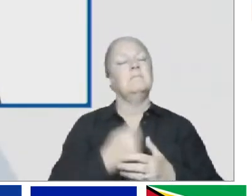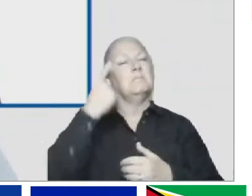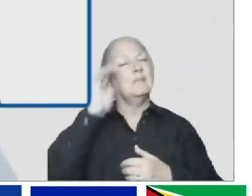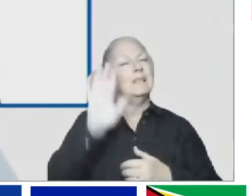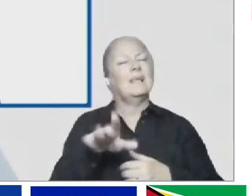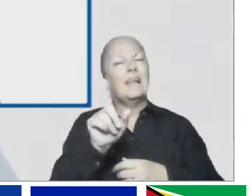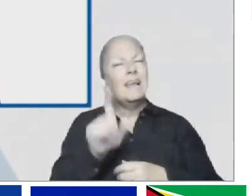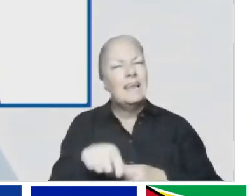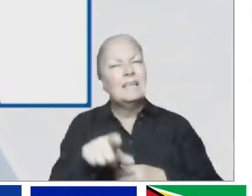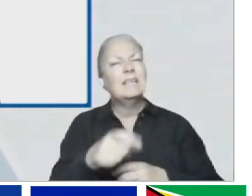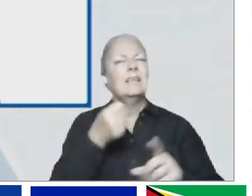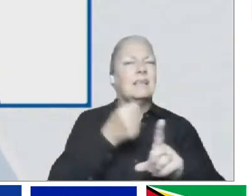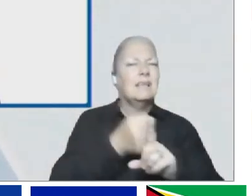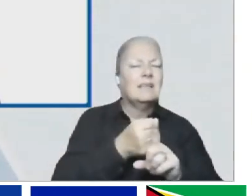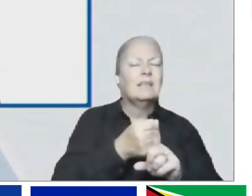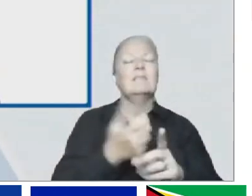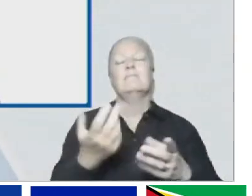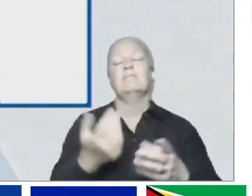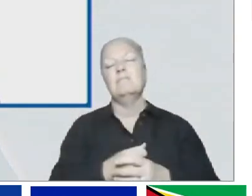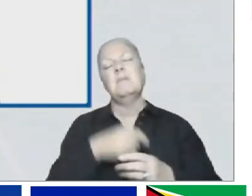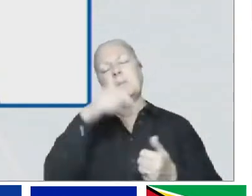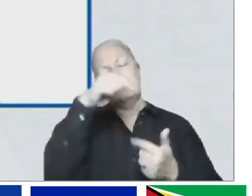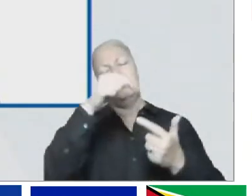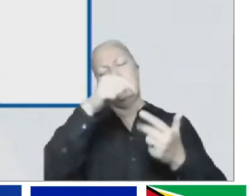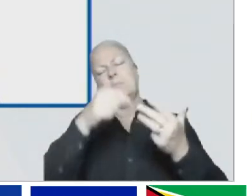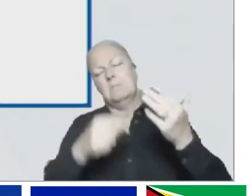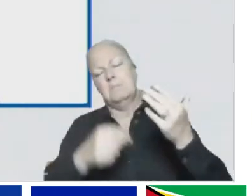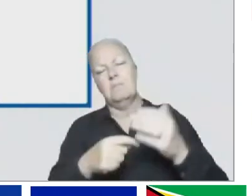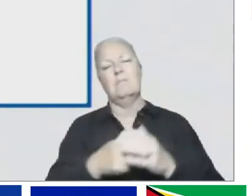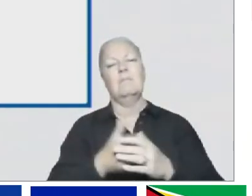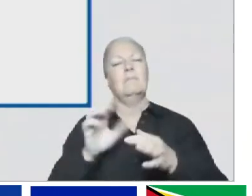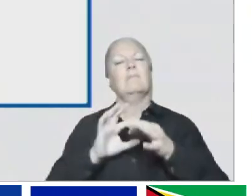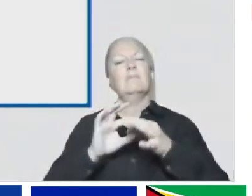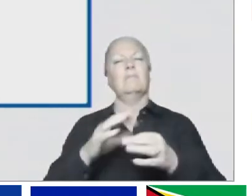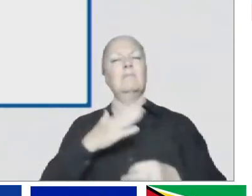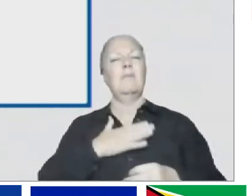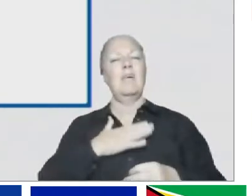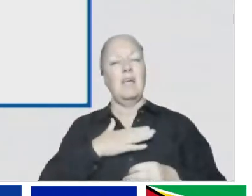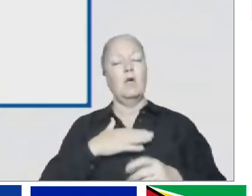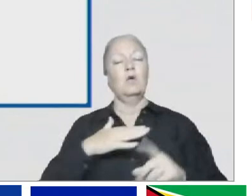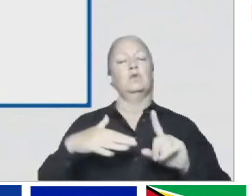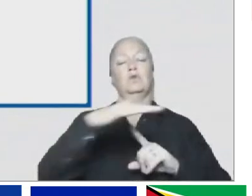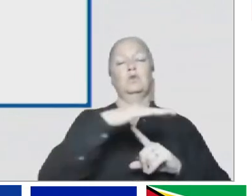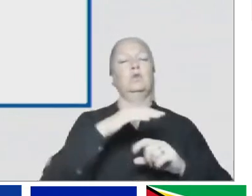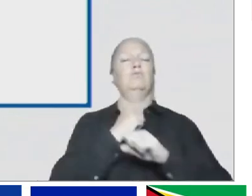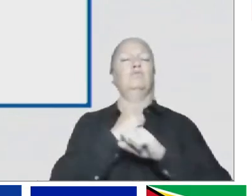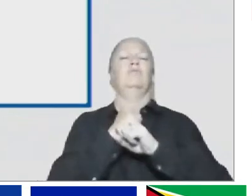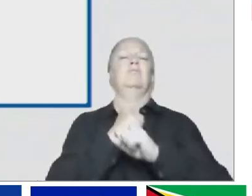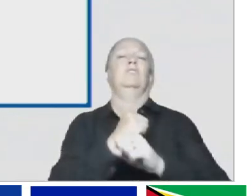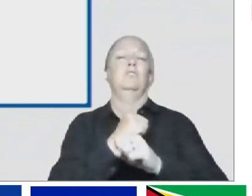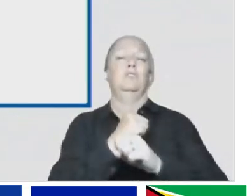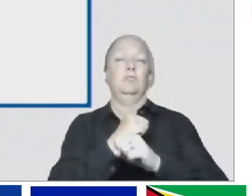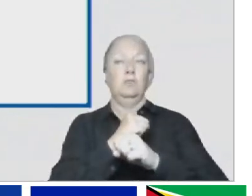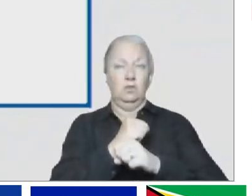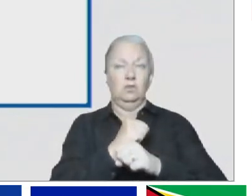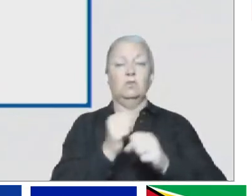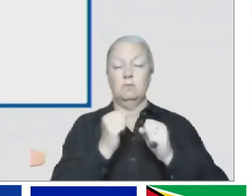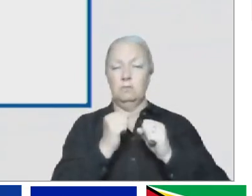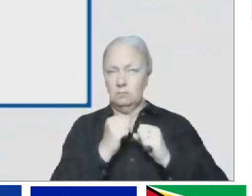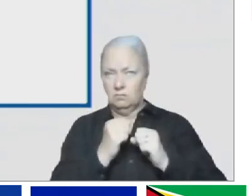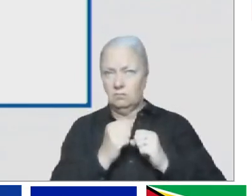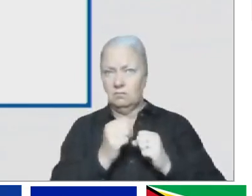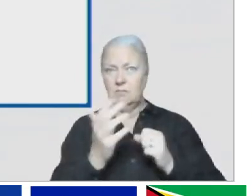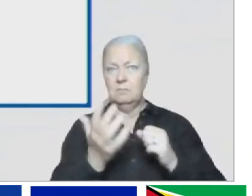was consistent with our social protection strategy, which makes reference to the protection of residents from the worst effects